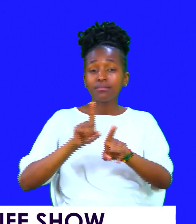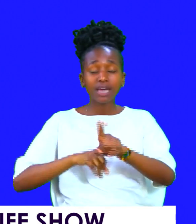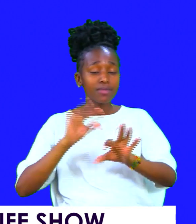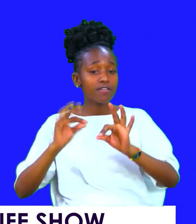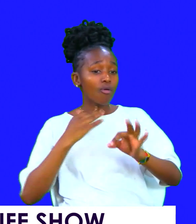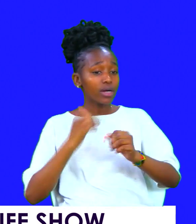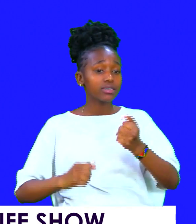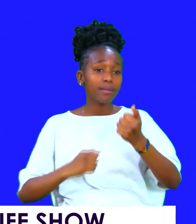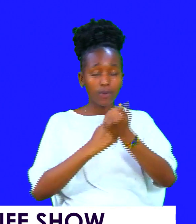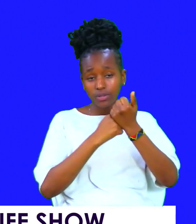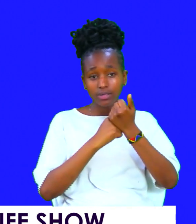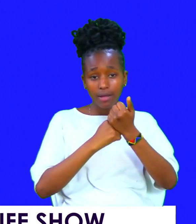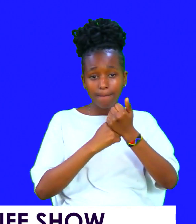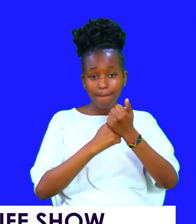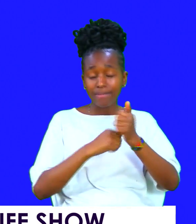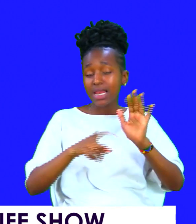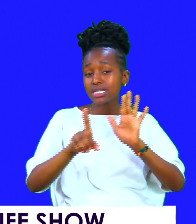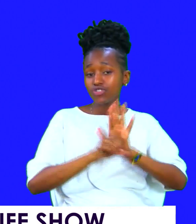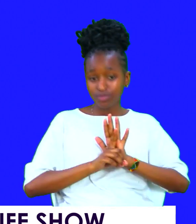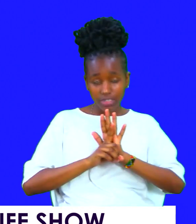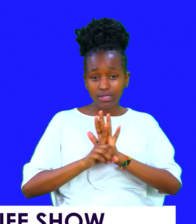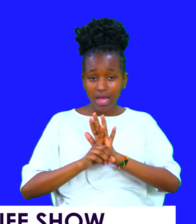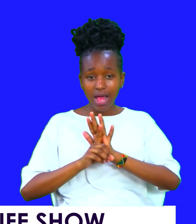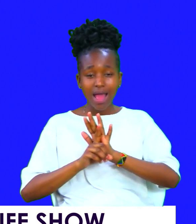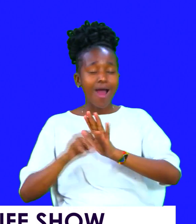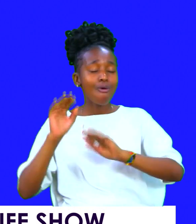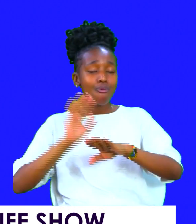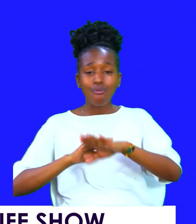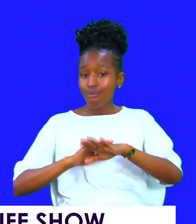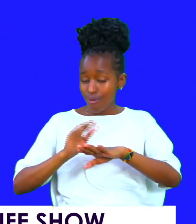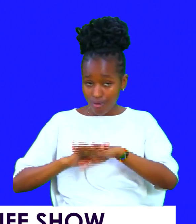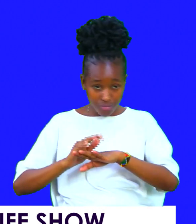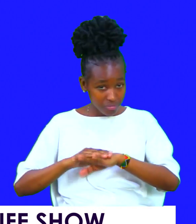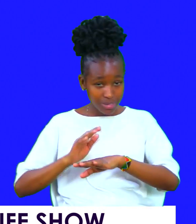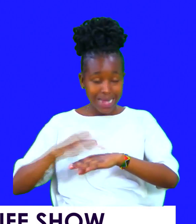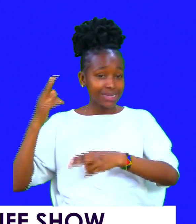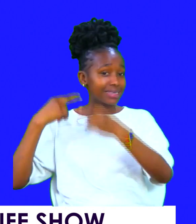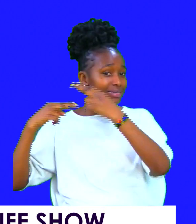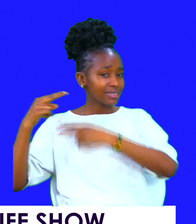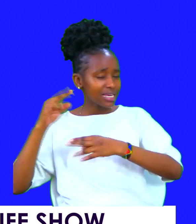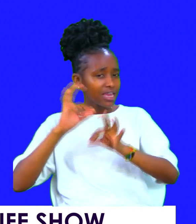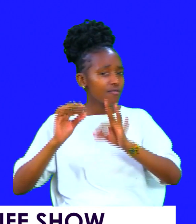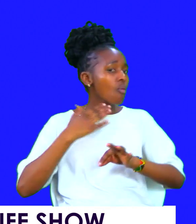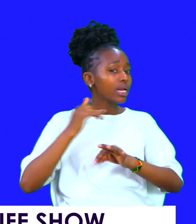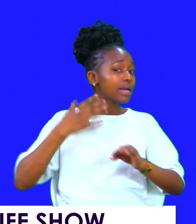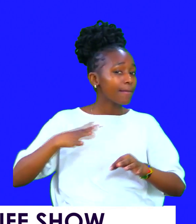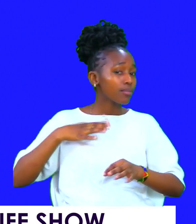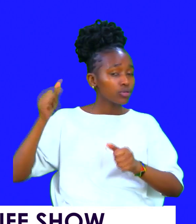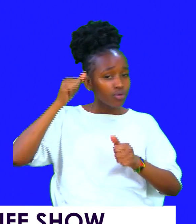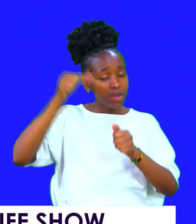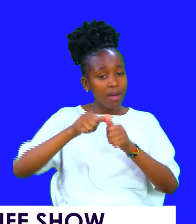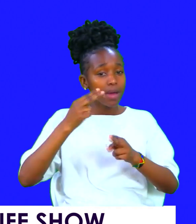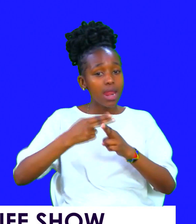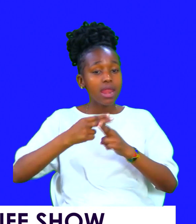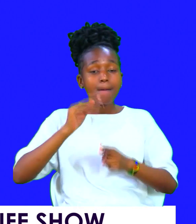the legitimacy, if you want a legacy, if you want your name to be remembered 150 years